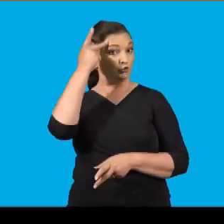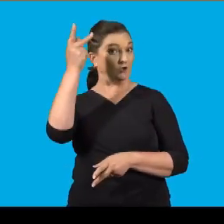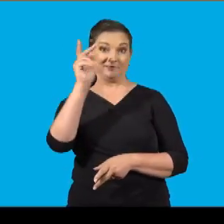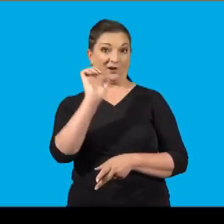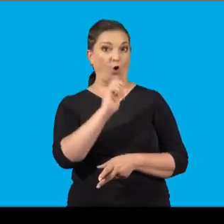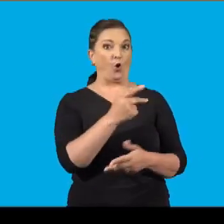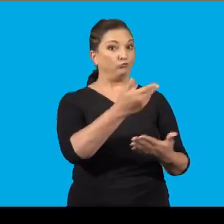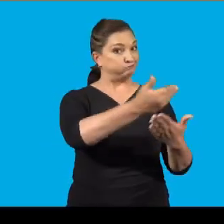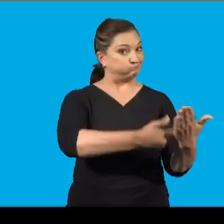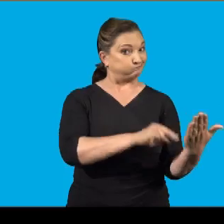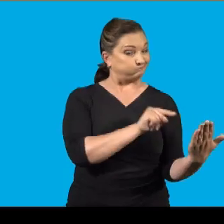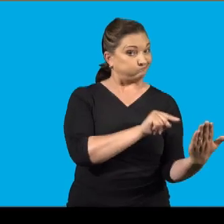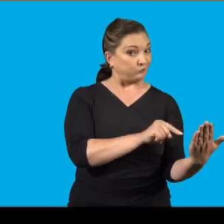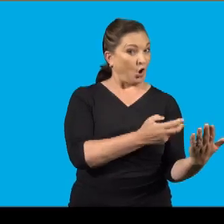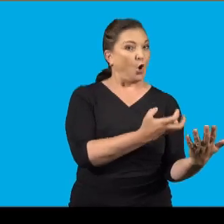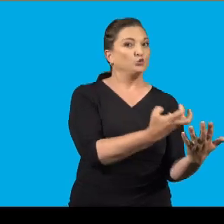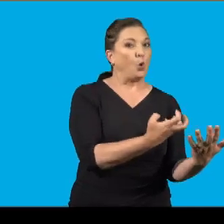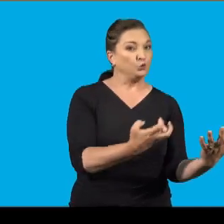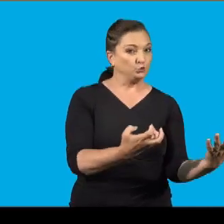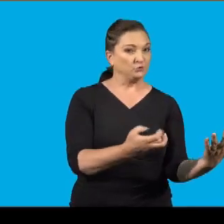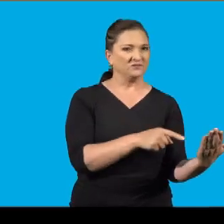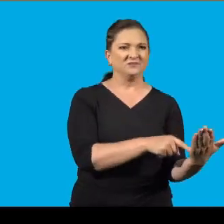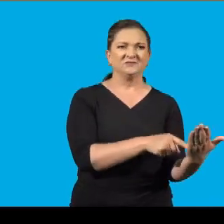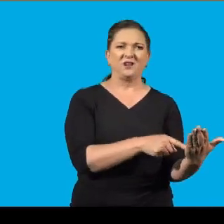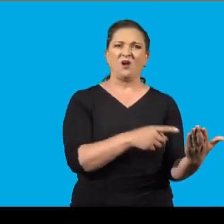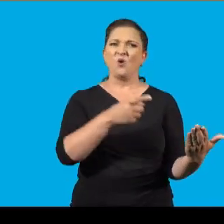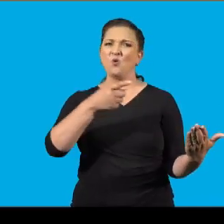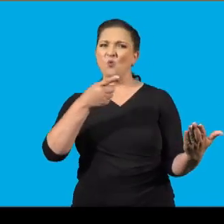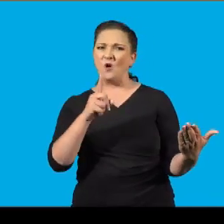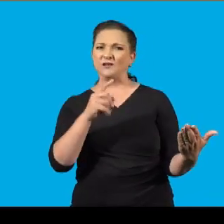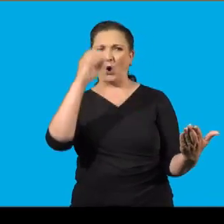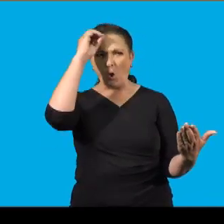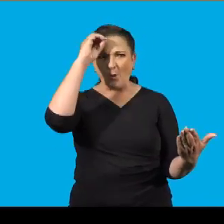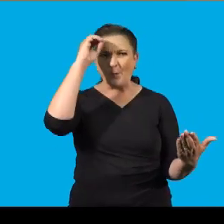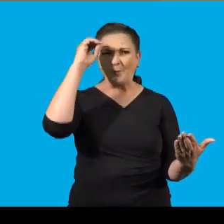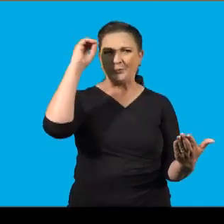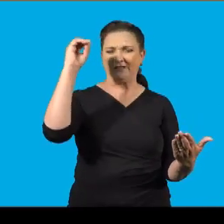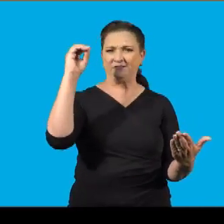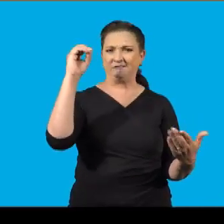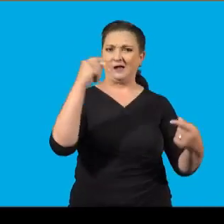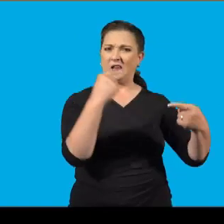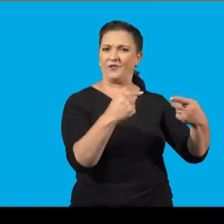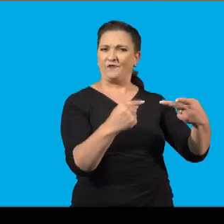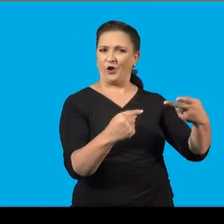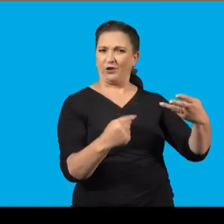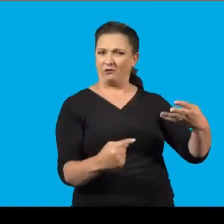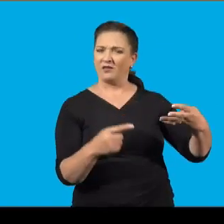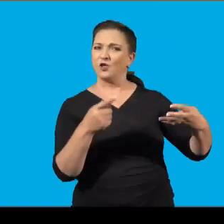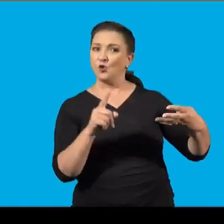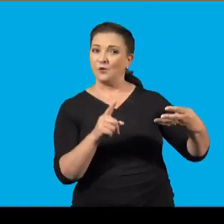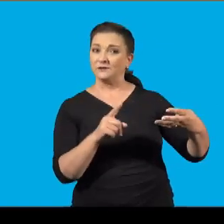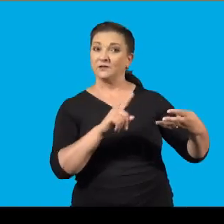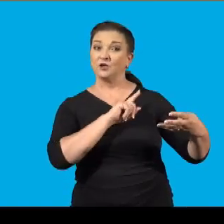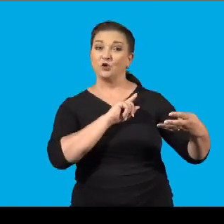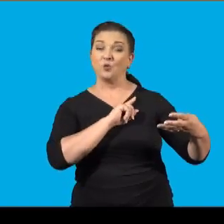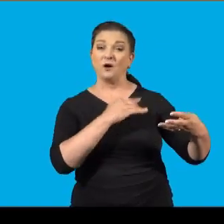own knowledge, it's according to the source, were the opinions of the following, okay, what, according to the source, were the opinions of the